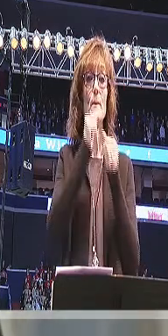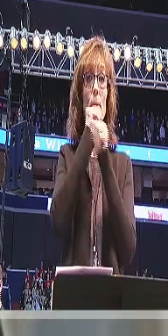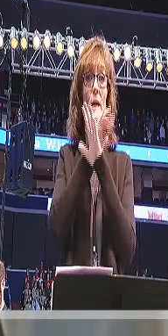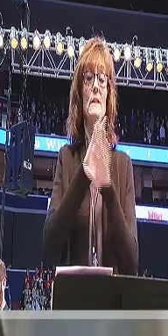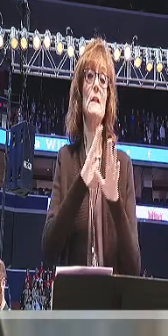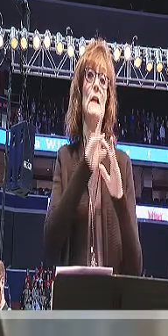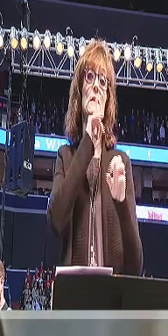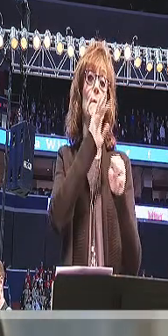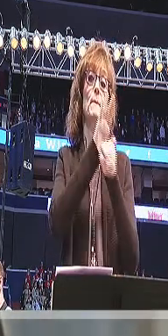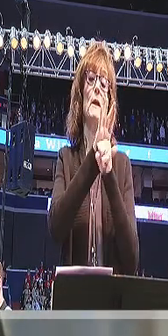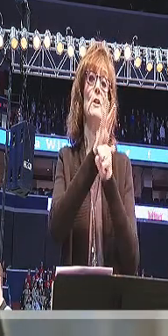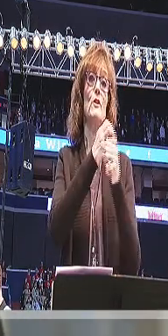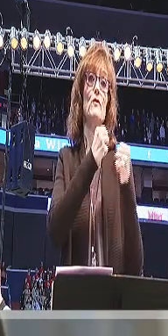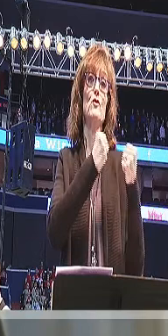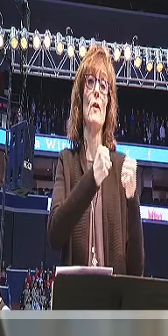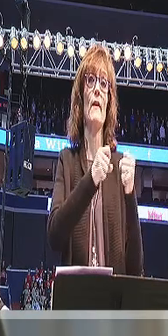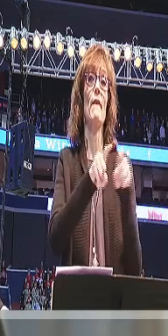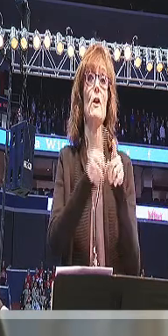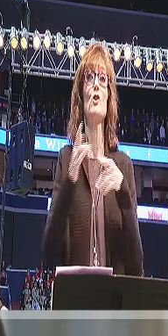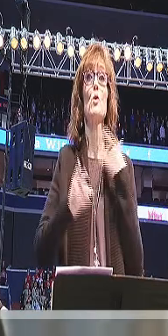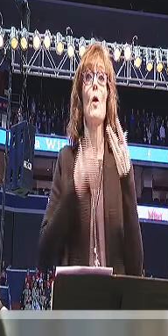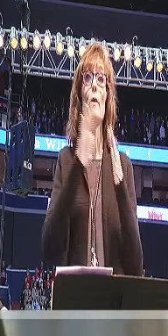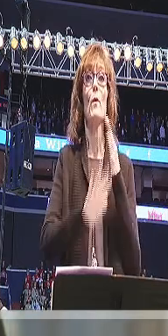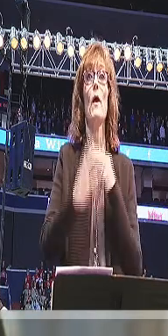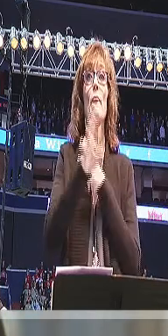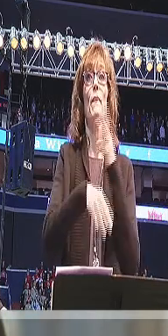strength and joy in the world.